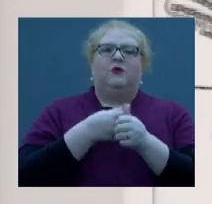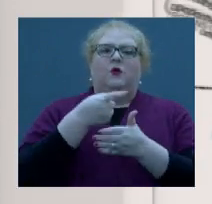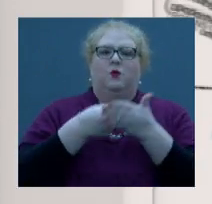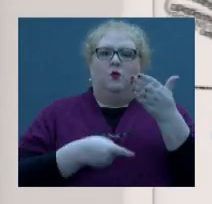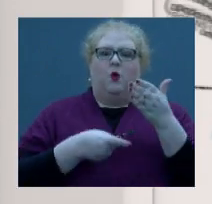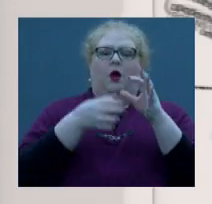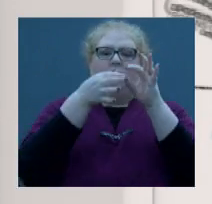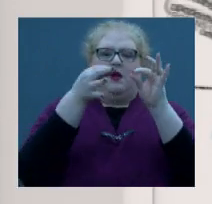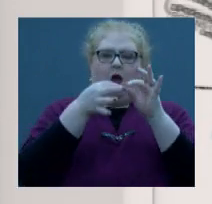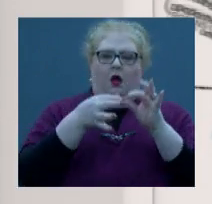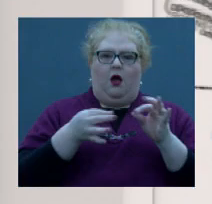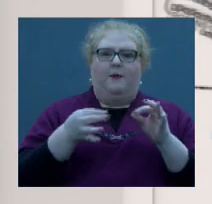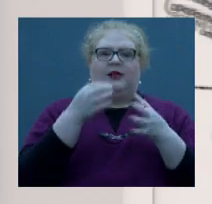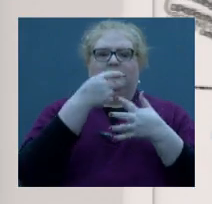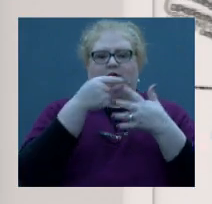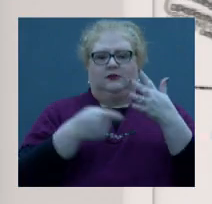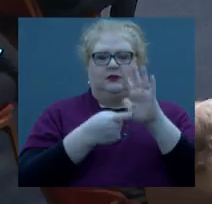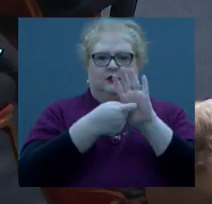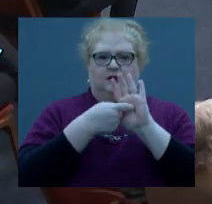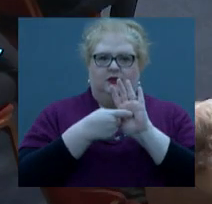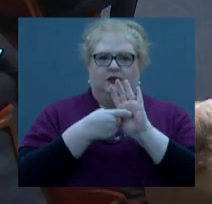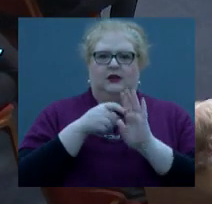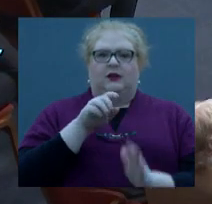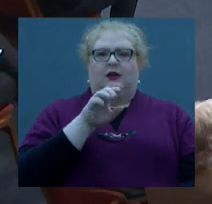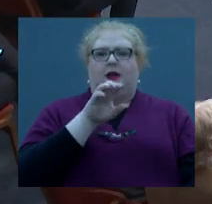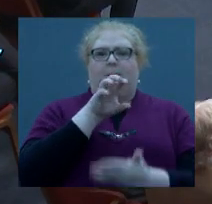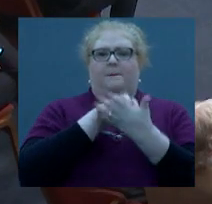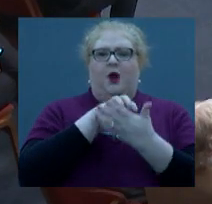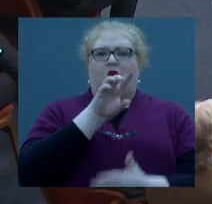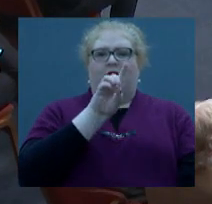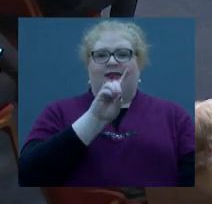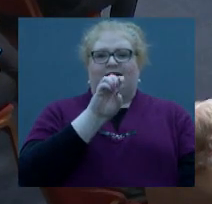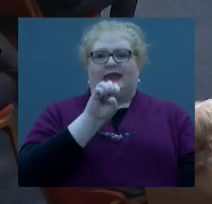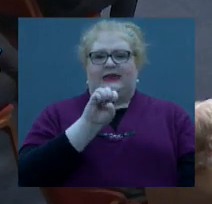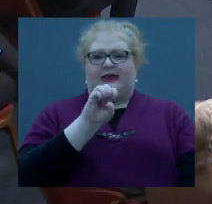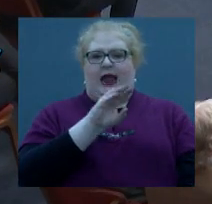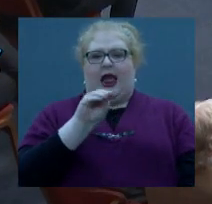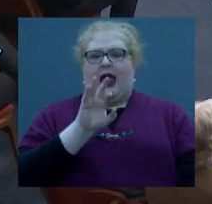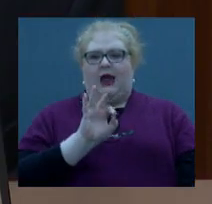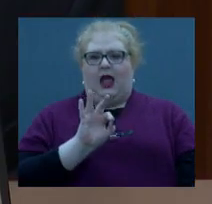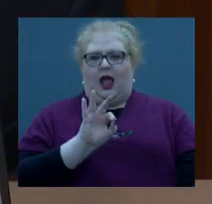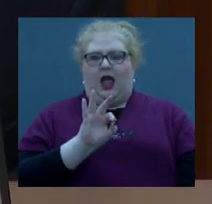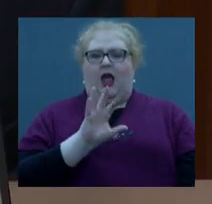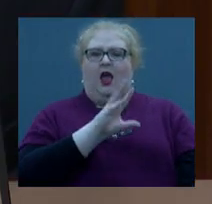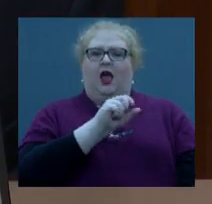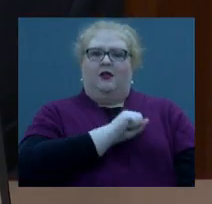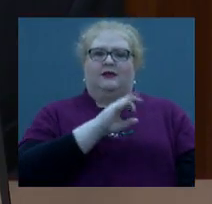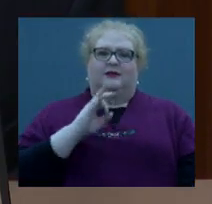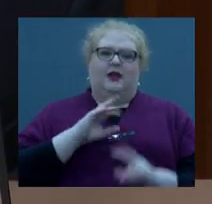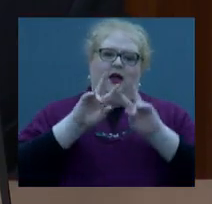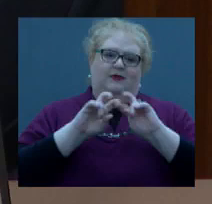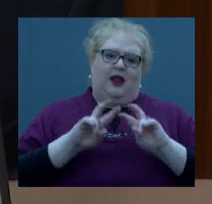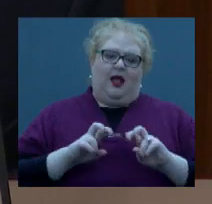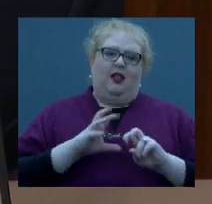and conditions outlined in paragraphs D, E, and F and the staff analysis in the agenda staff report.